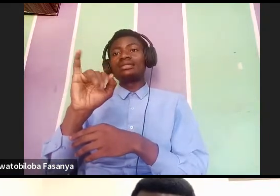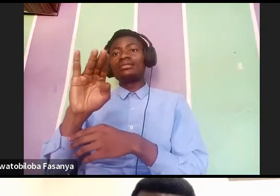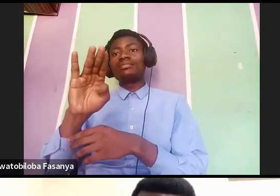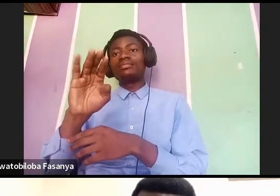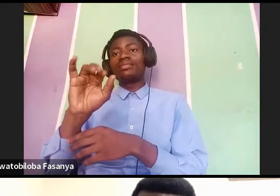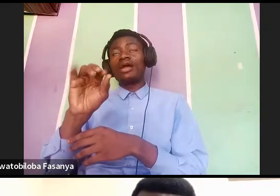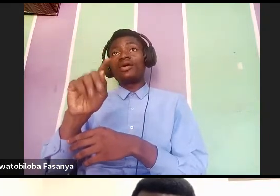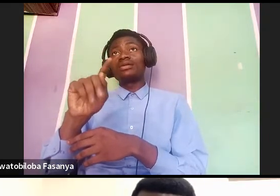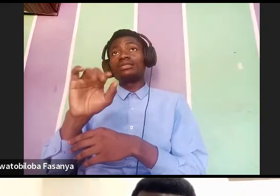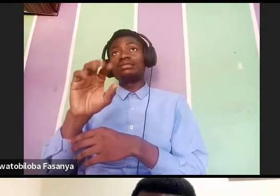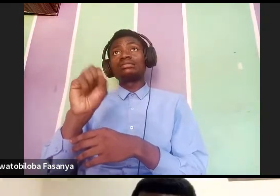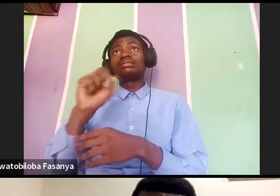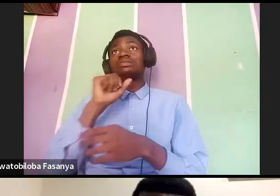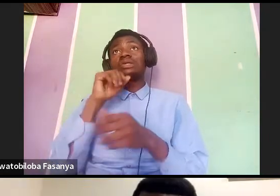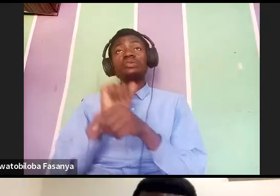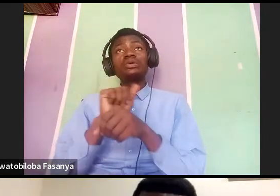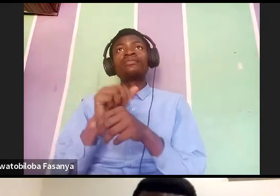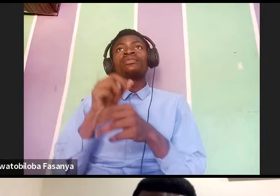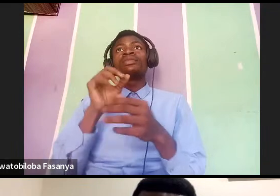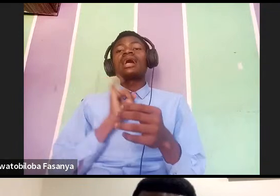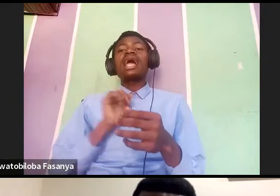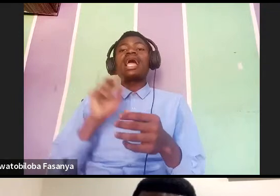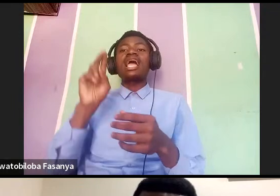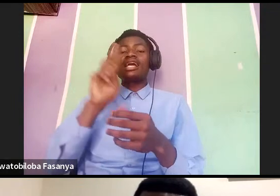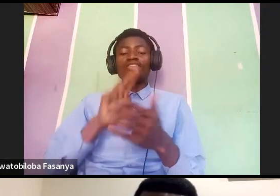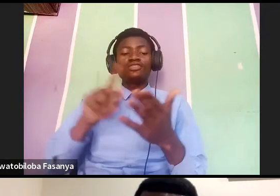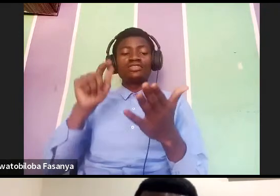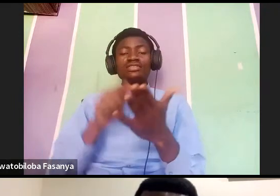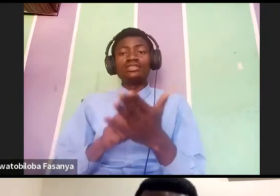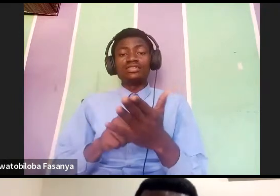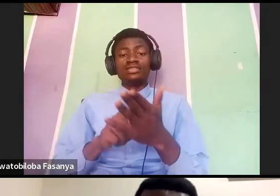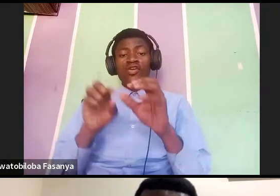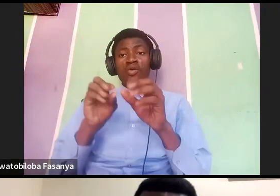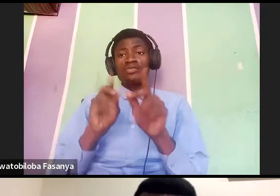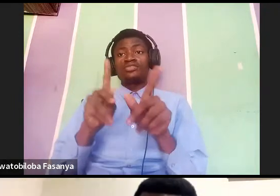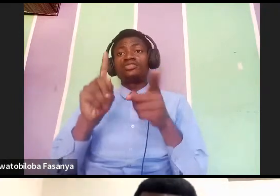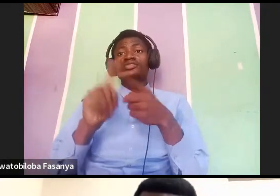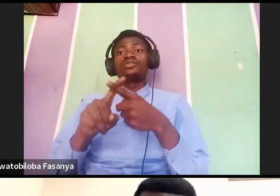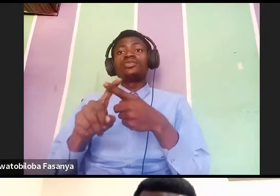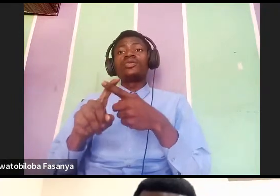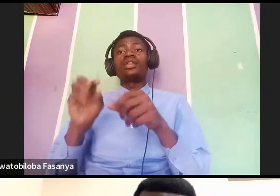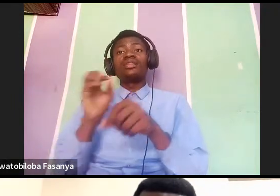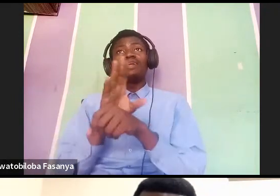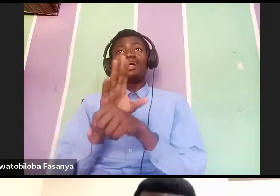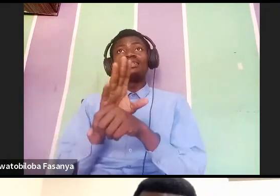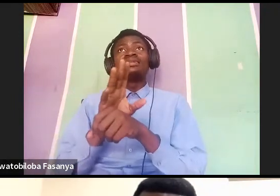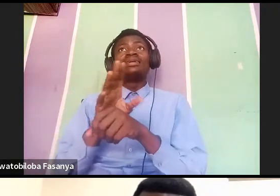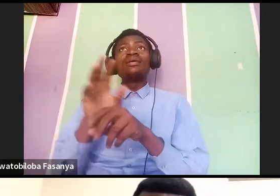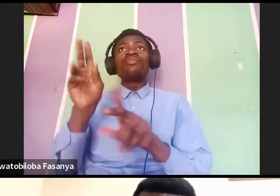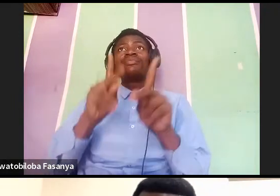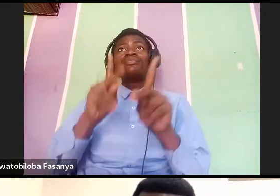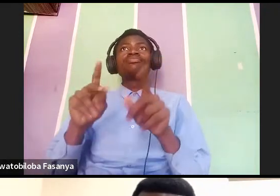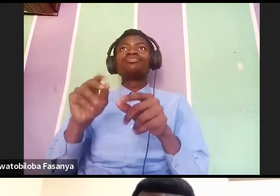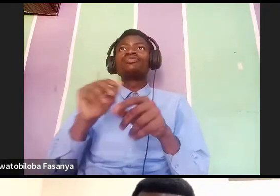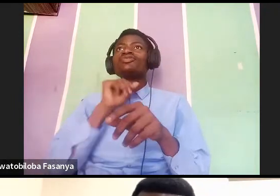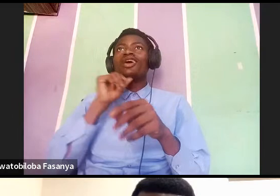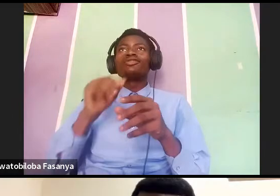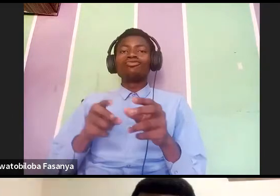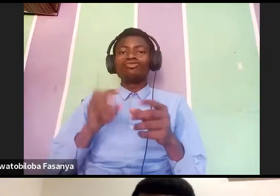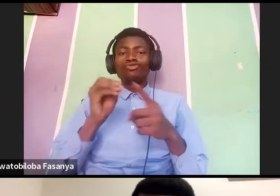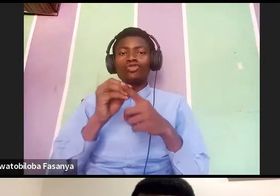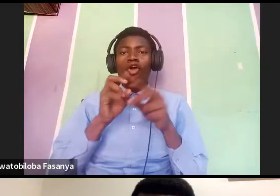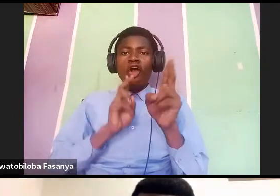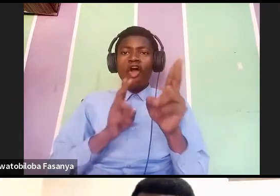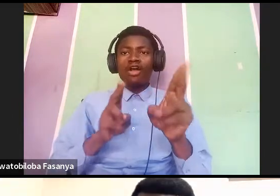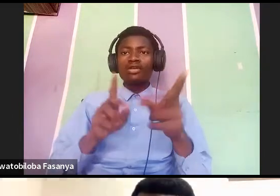reduce inclination towards using antibiotics by all means. And when you start an antibiotic, please